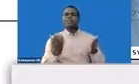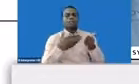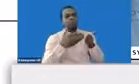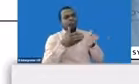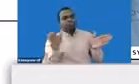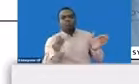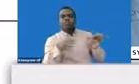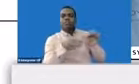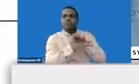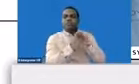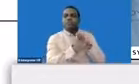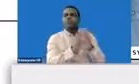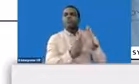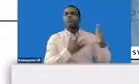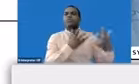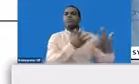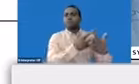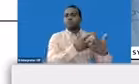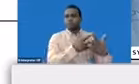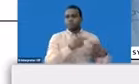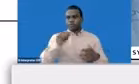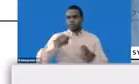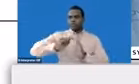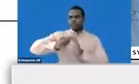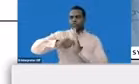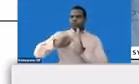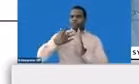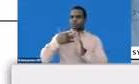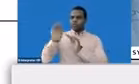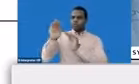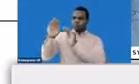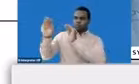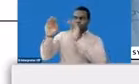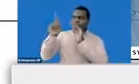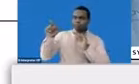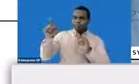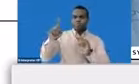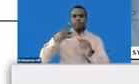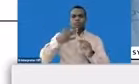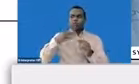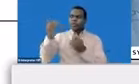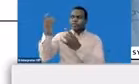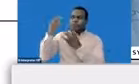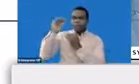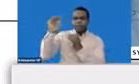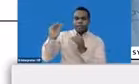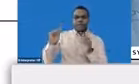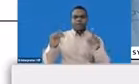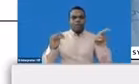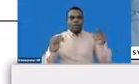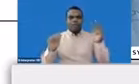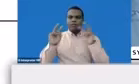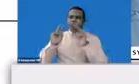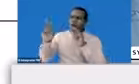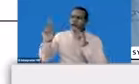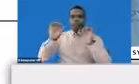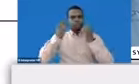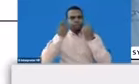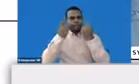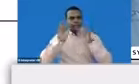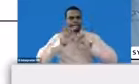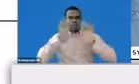accessibility. Still, we maintain that it is the obligation of the public sector bodies of the website and mobile application